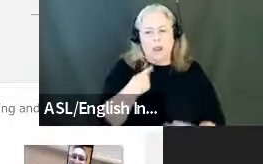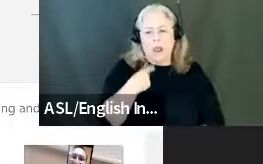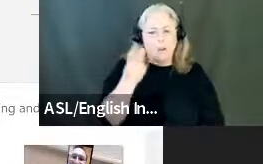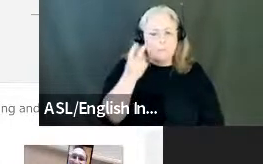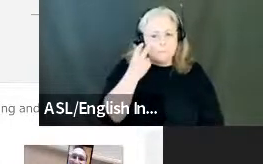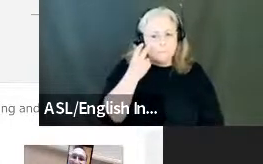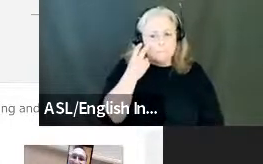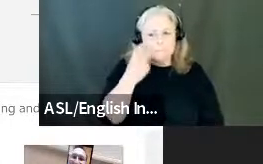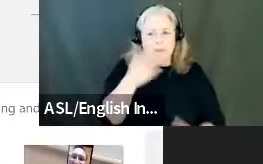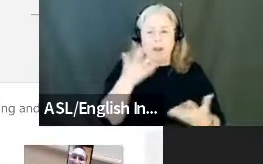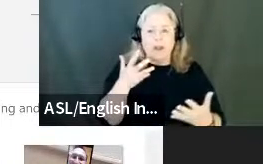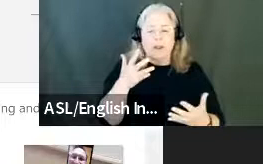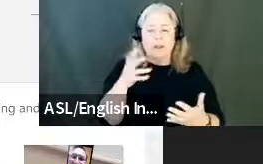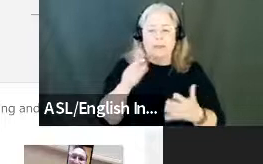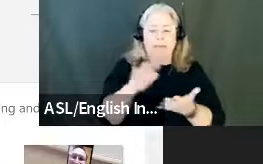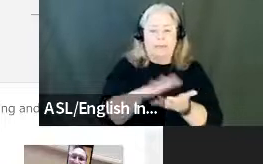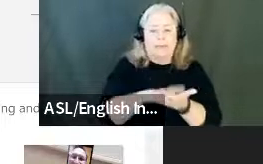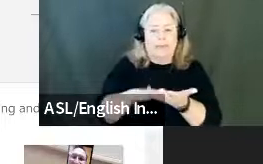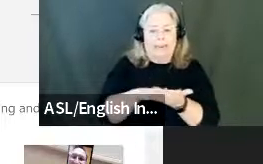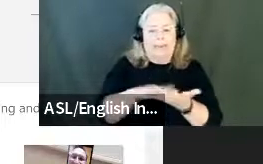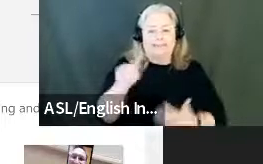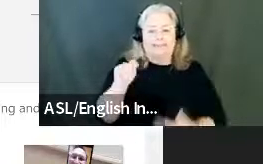a lot of this is tactile,